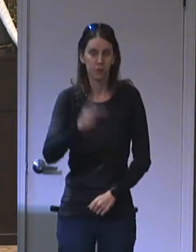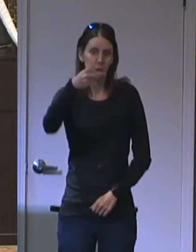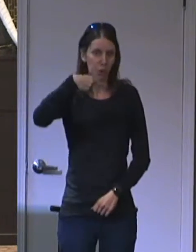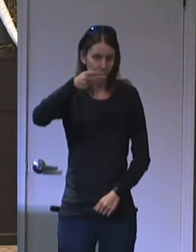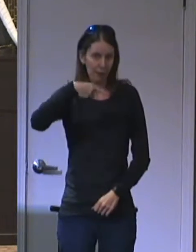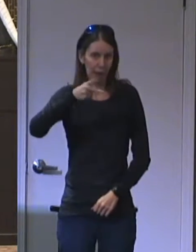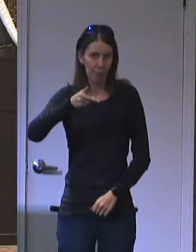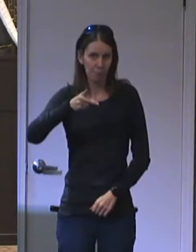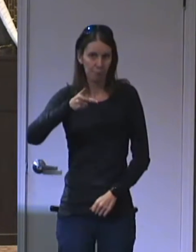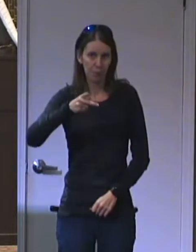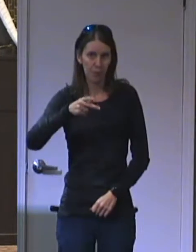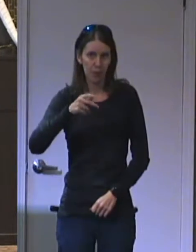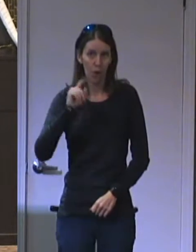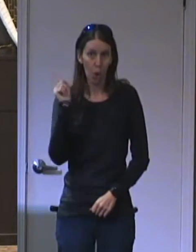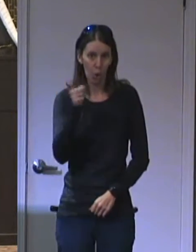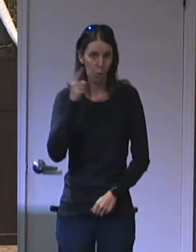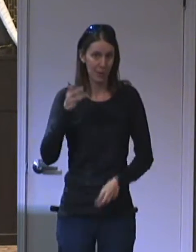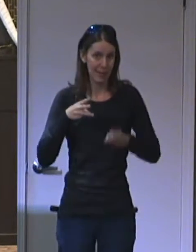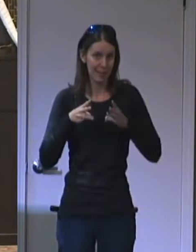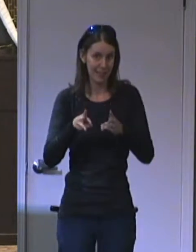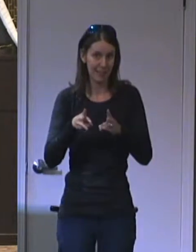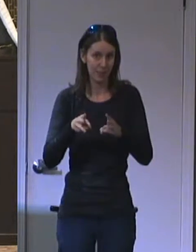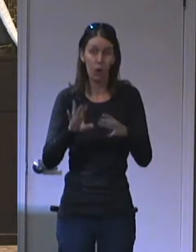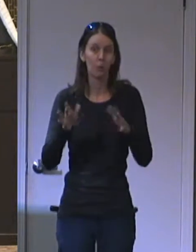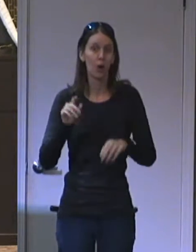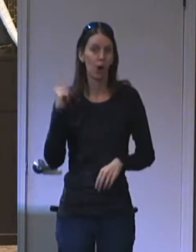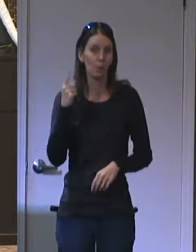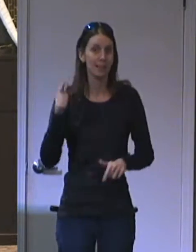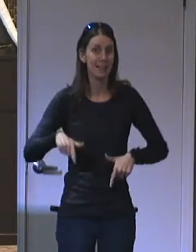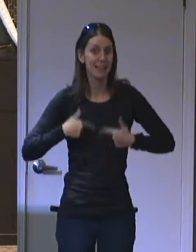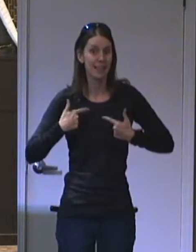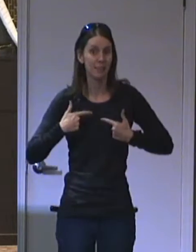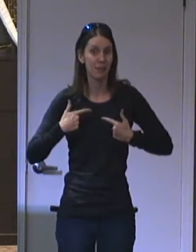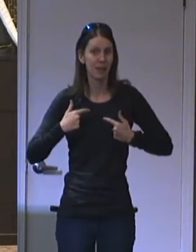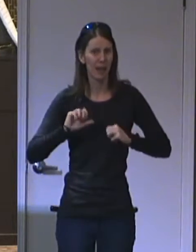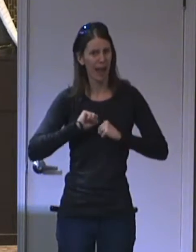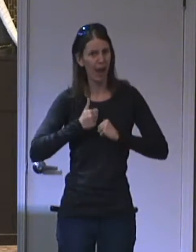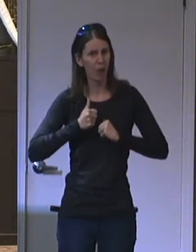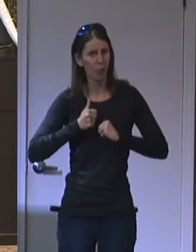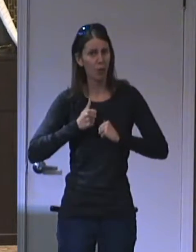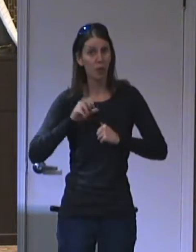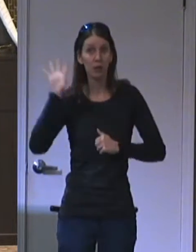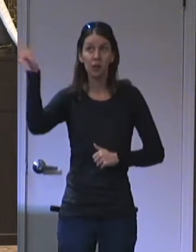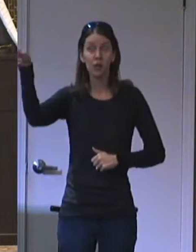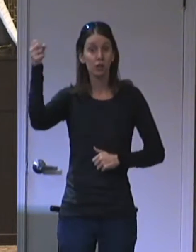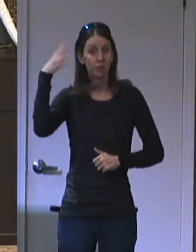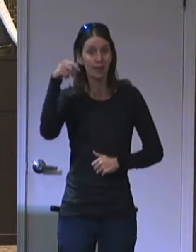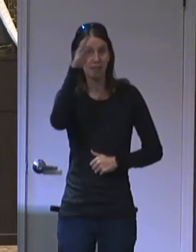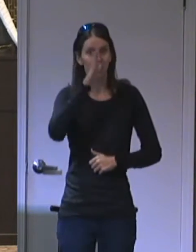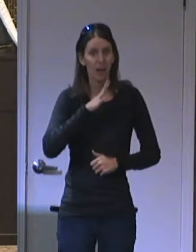You and I only live by the grace of God.